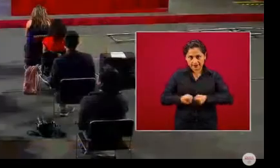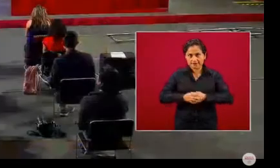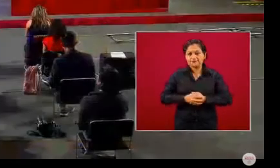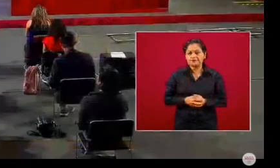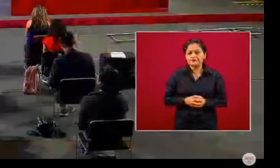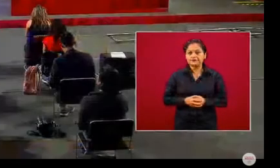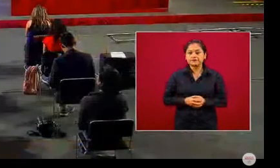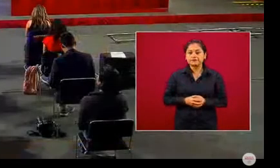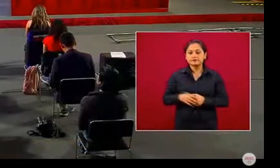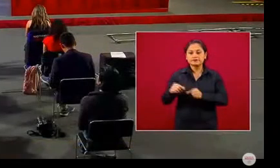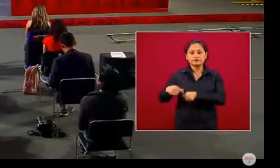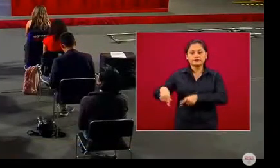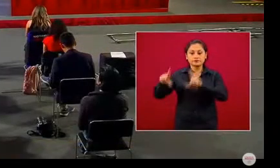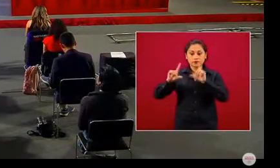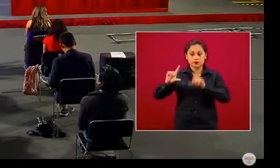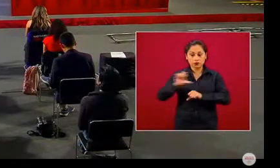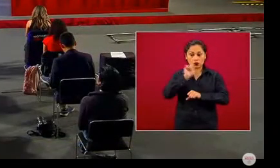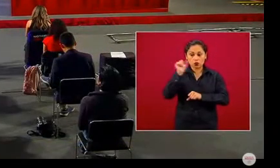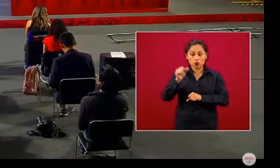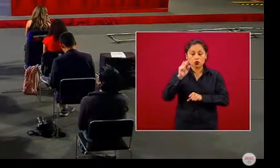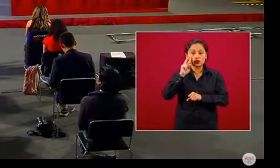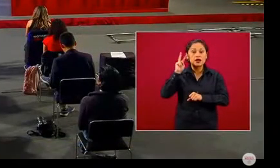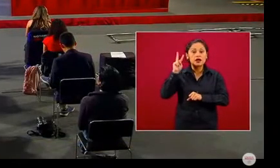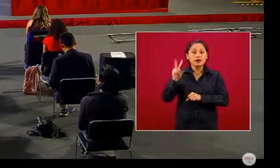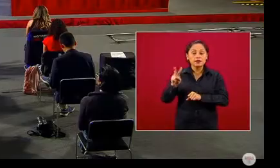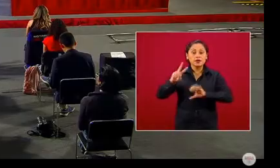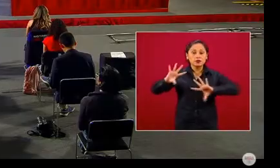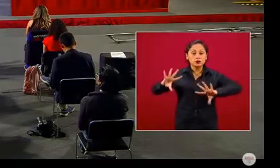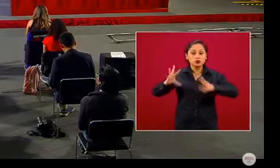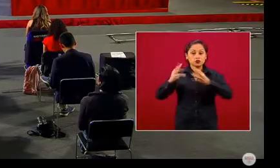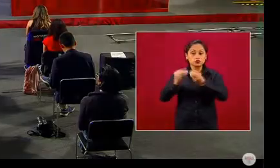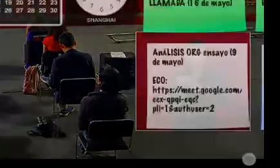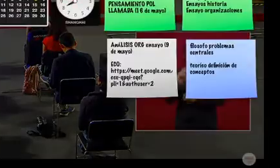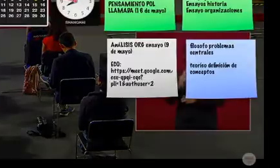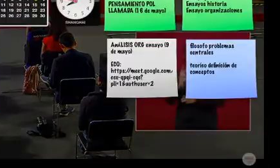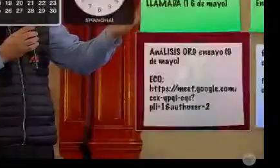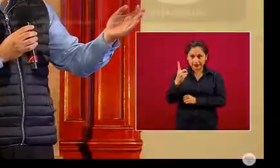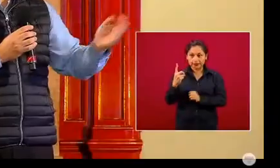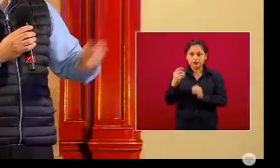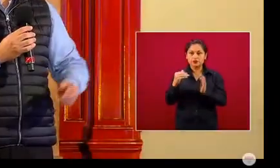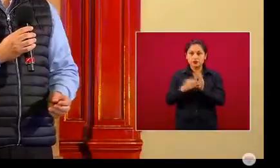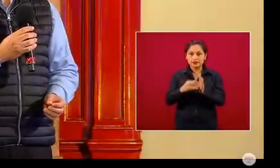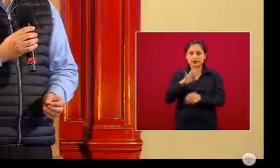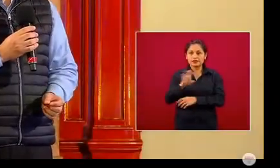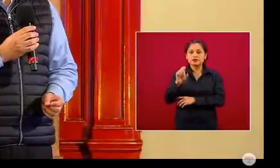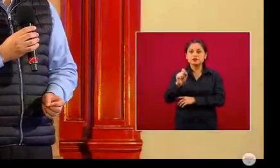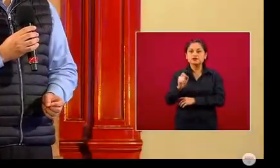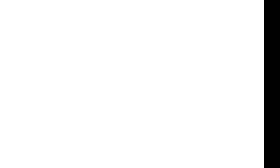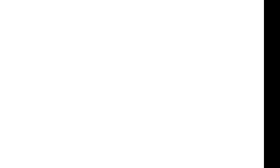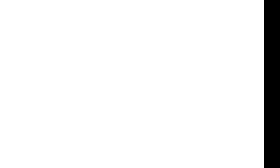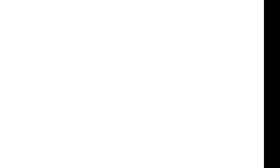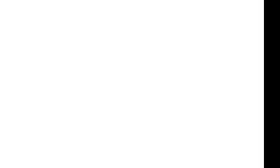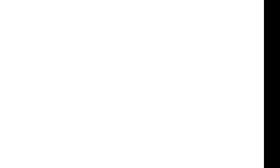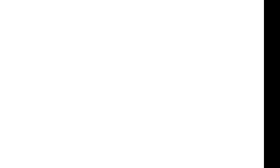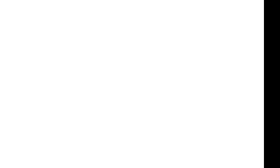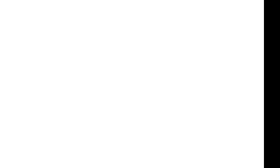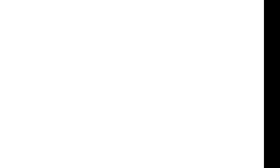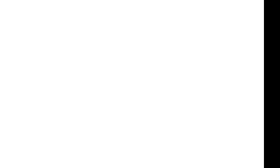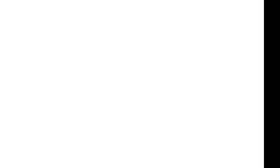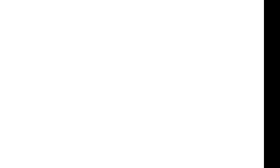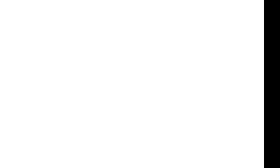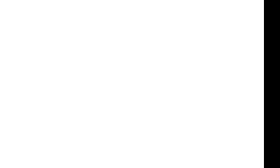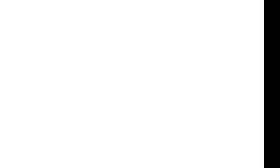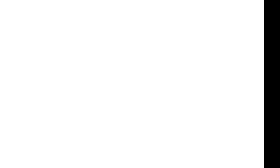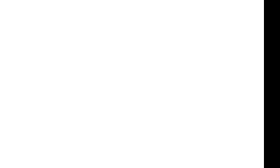SARS-CoV-2. Here we can see the burden of disease are 31,022 cases. We can see here how